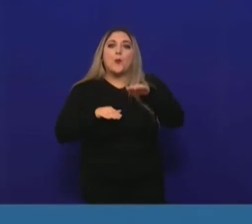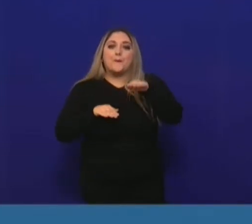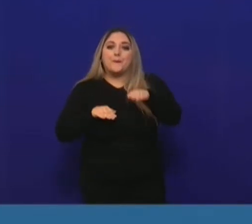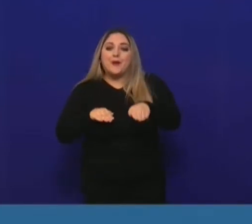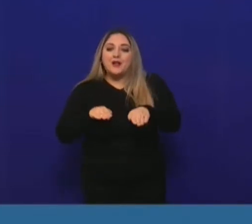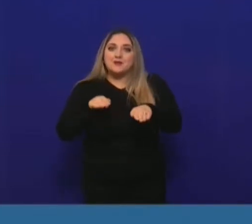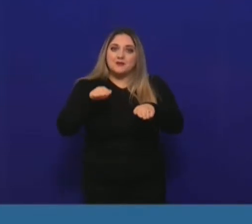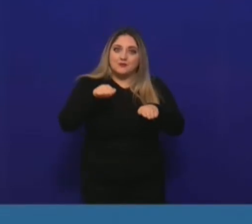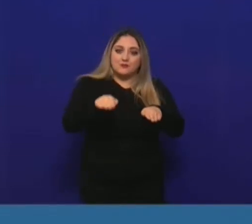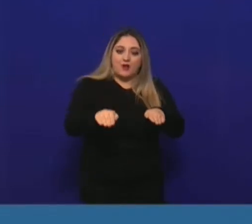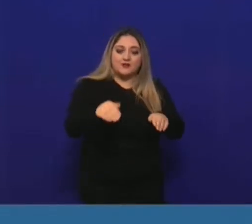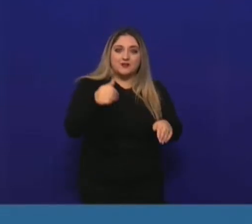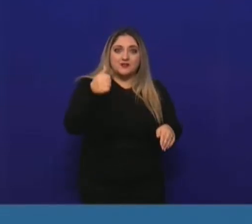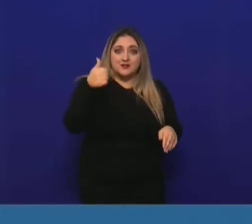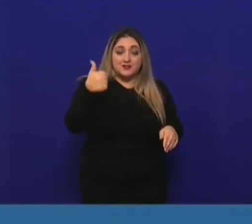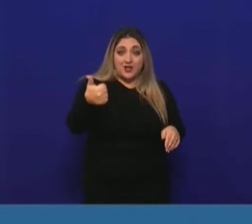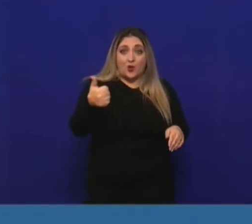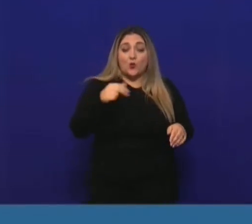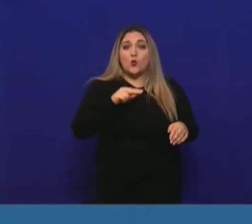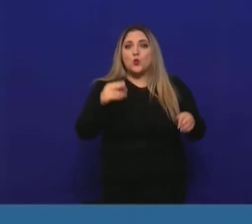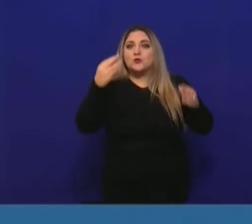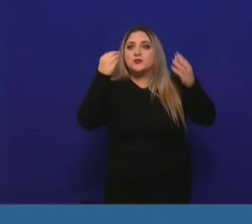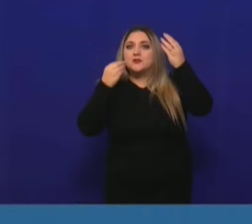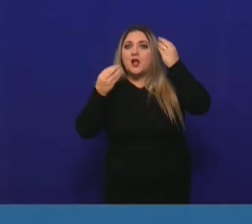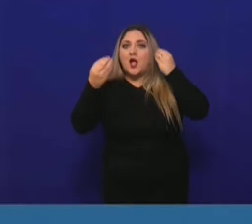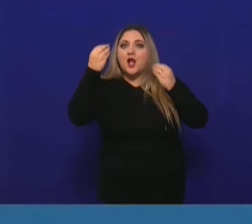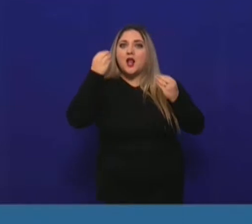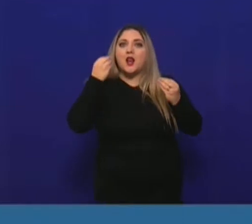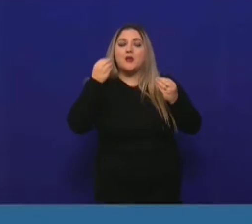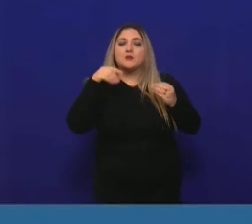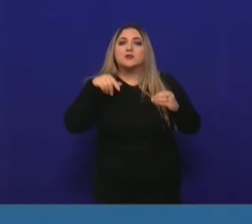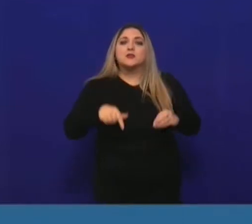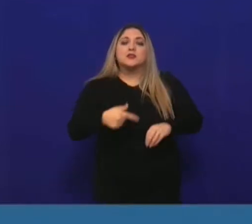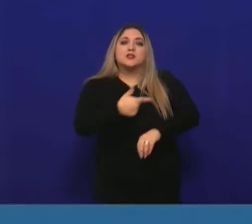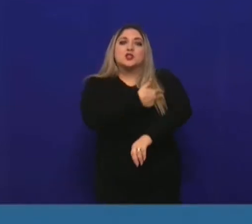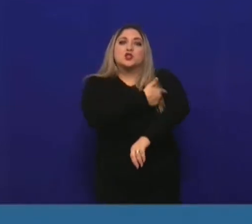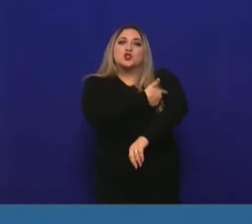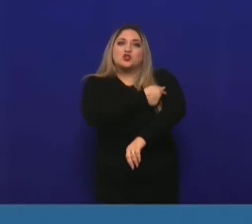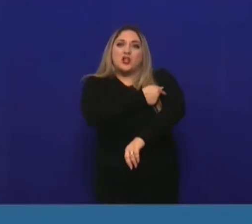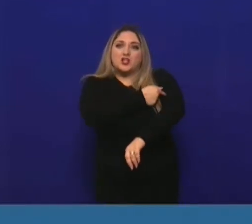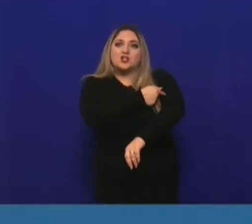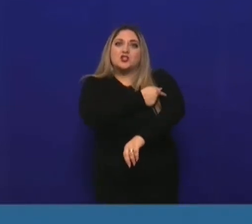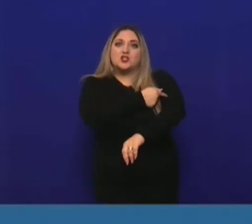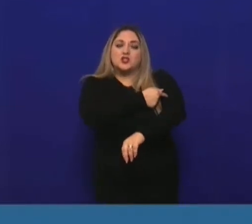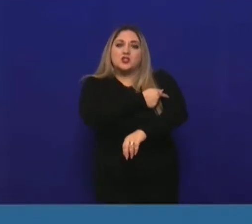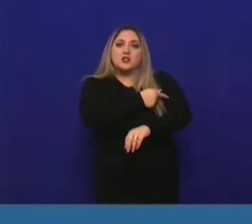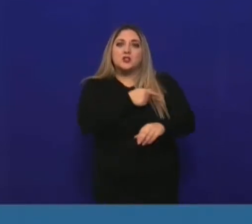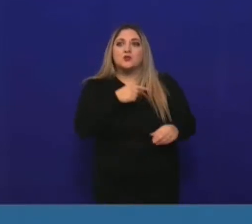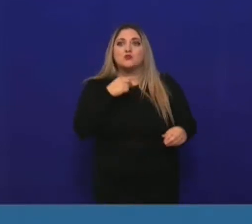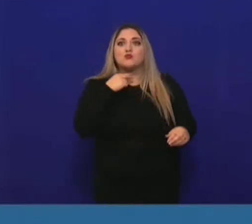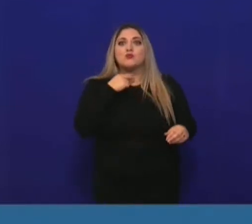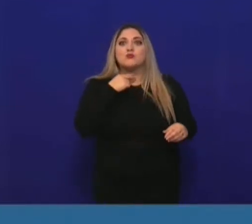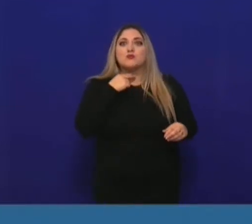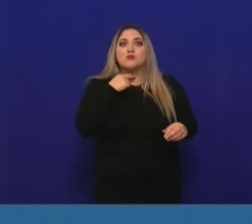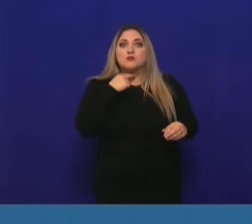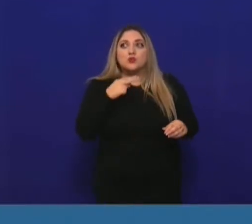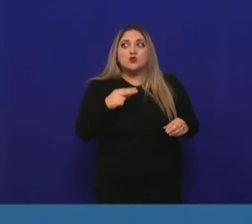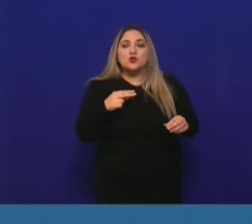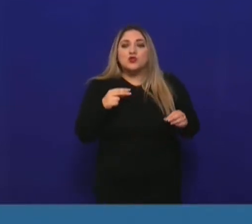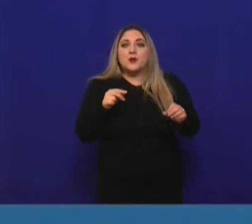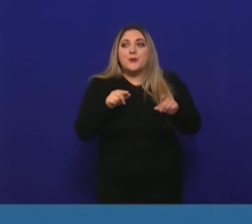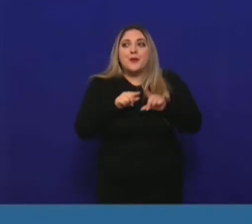u anke titgħallem għaliex din hija vaccine li anke l-composition tagħha hija differenti trid tagħmel constitution